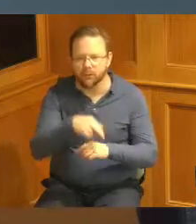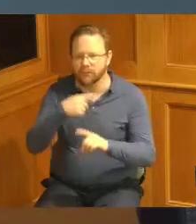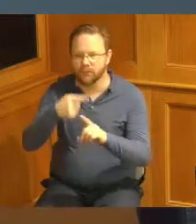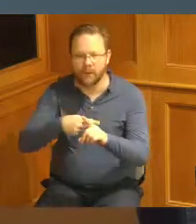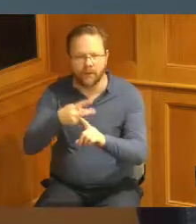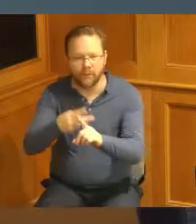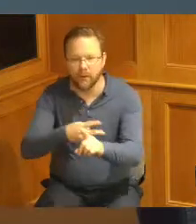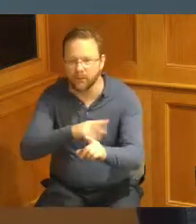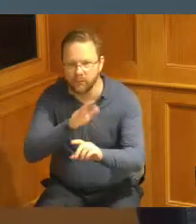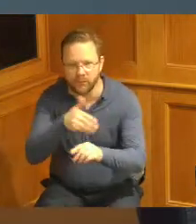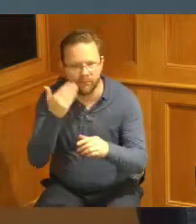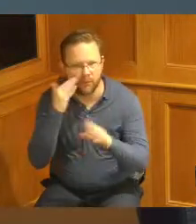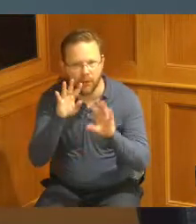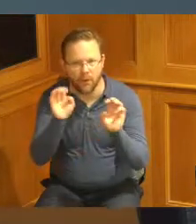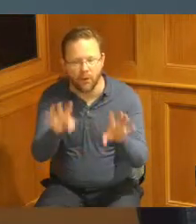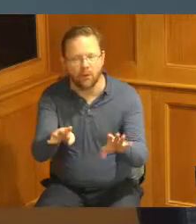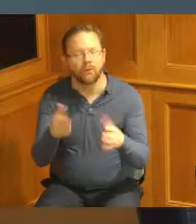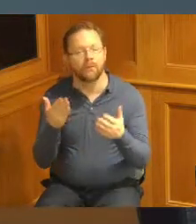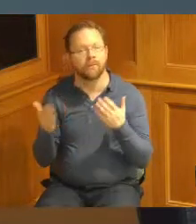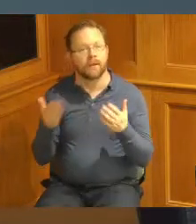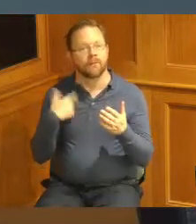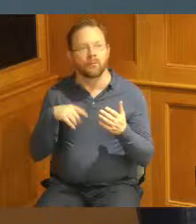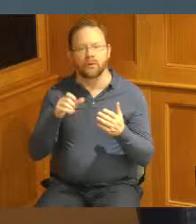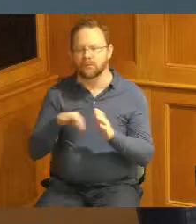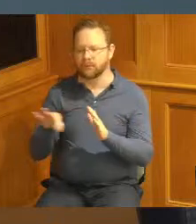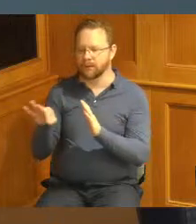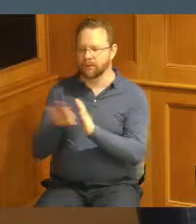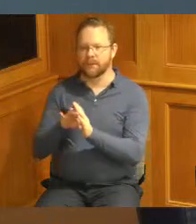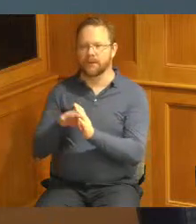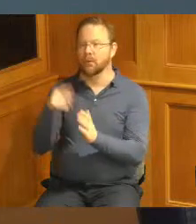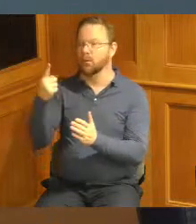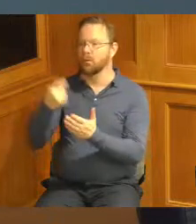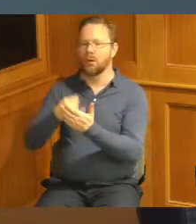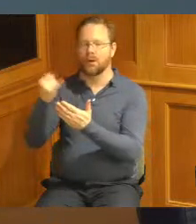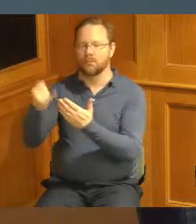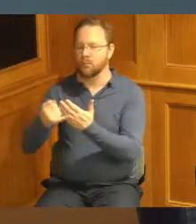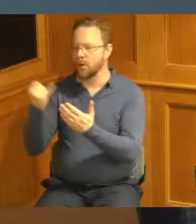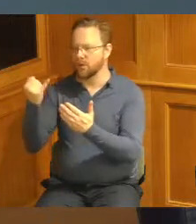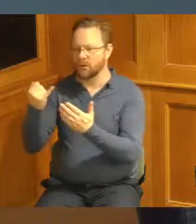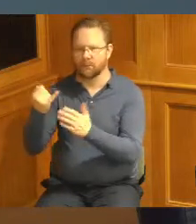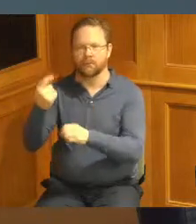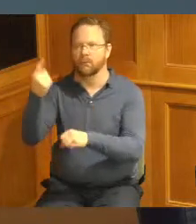can maybe pick one project for a one-time